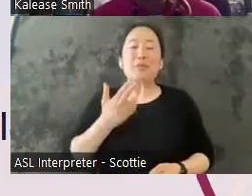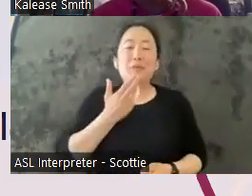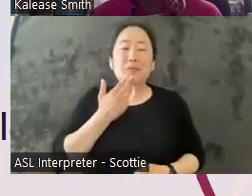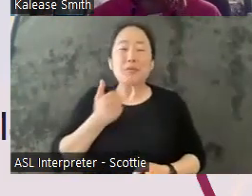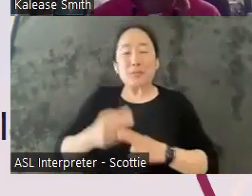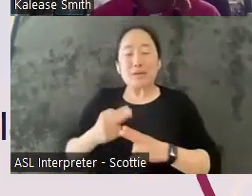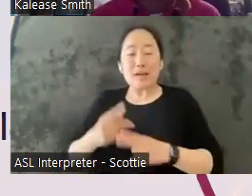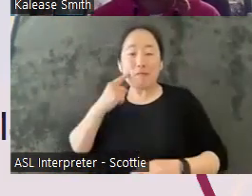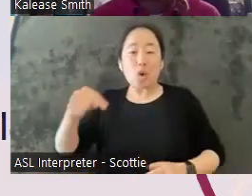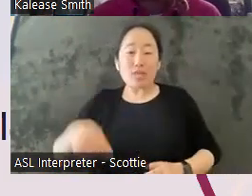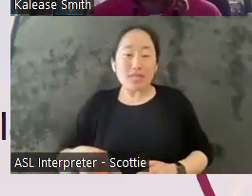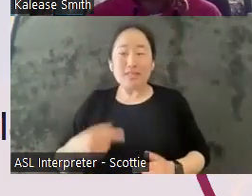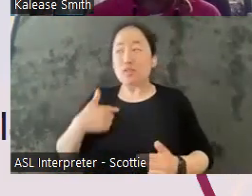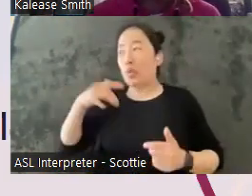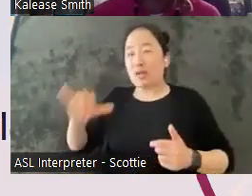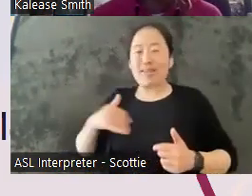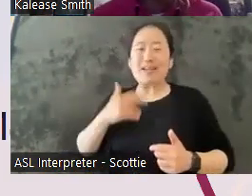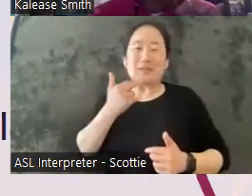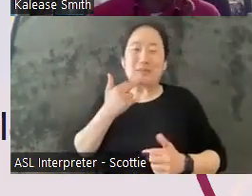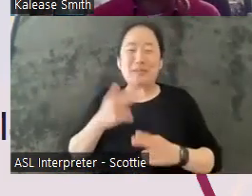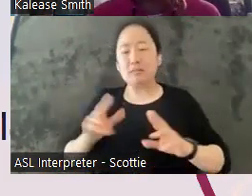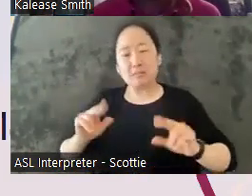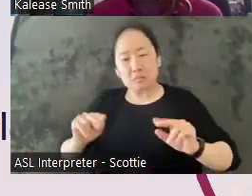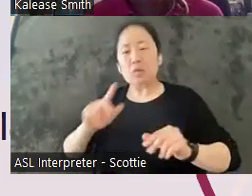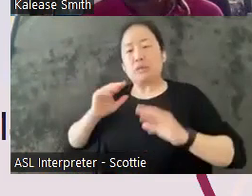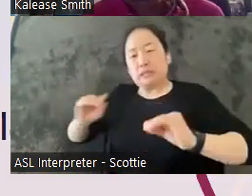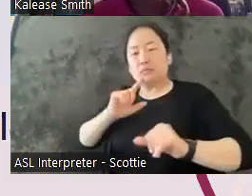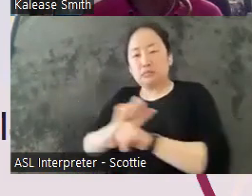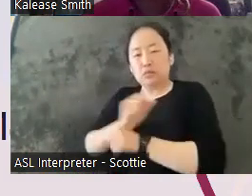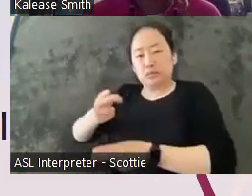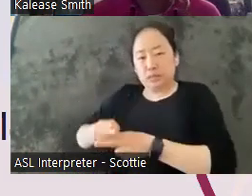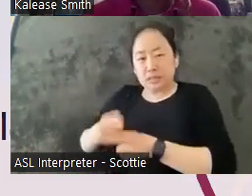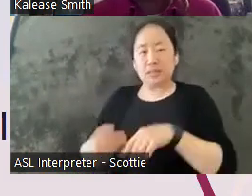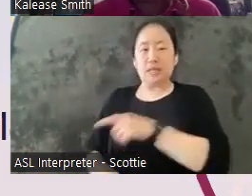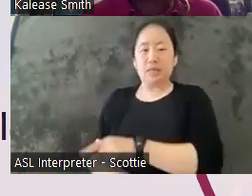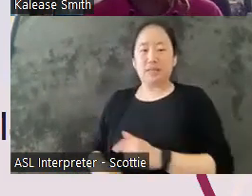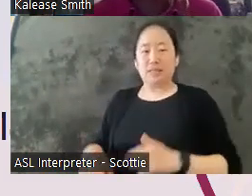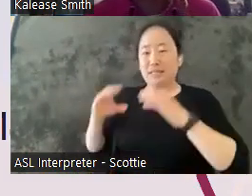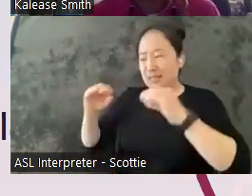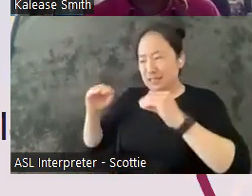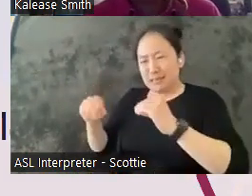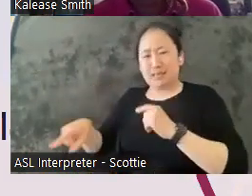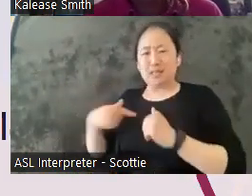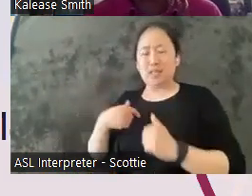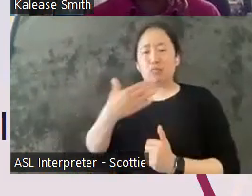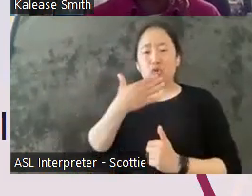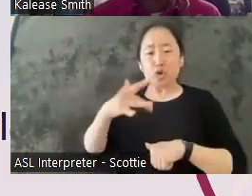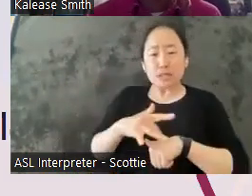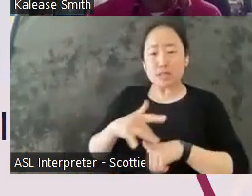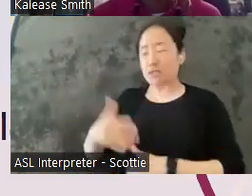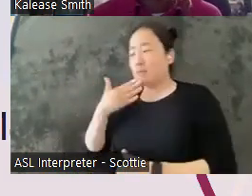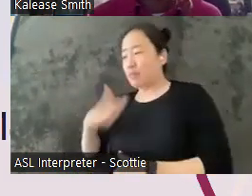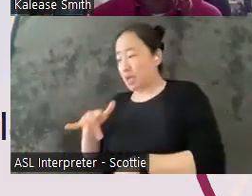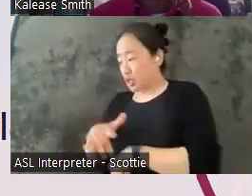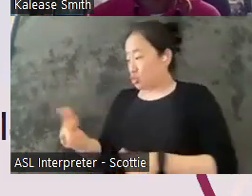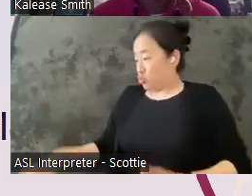about good touch, bad touch, teaching them if you don't want to get hugged by somebody, you don't have to. Let mom, let dad know.